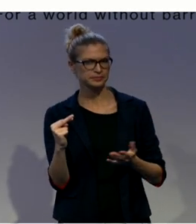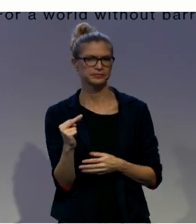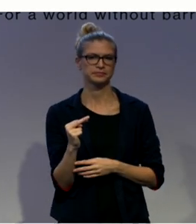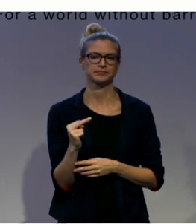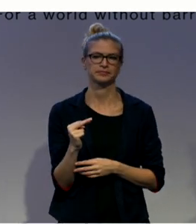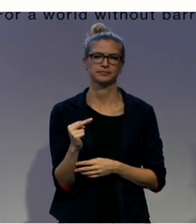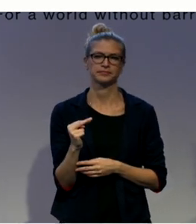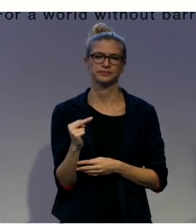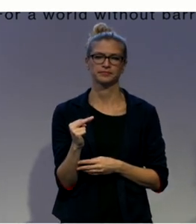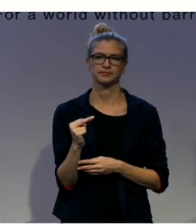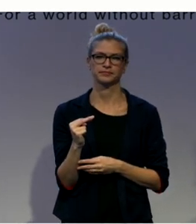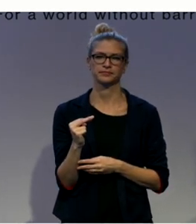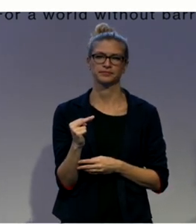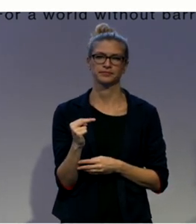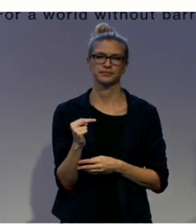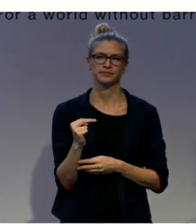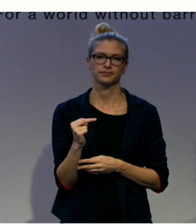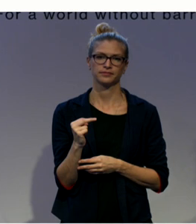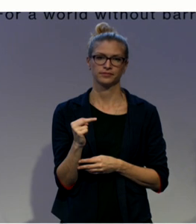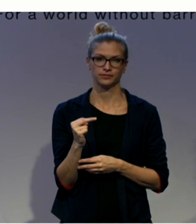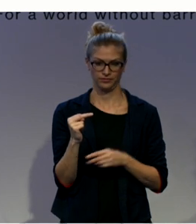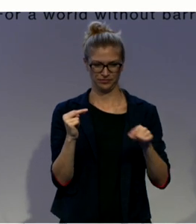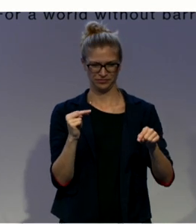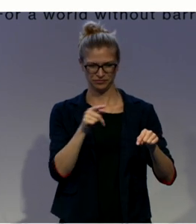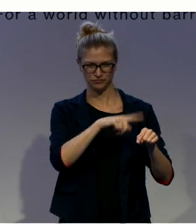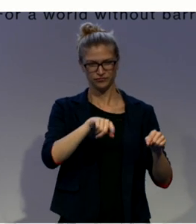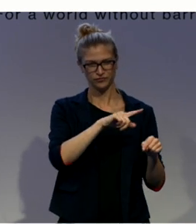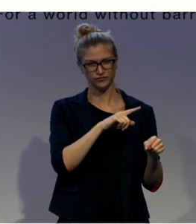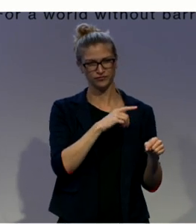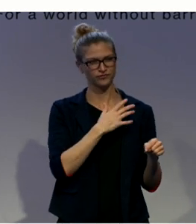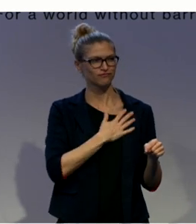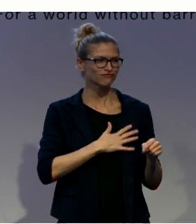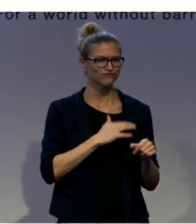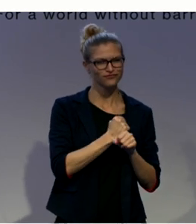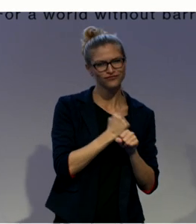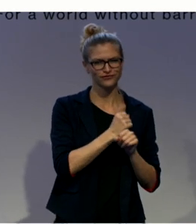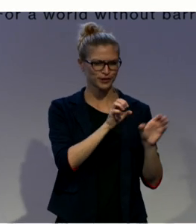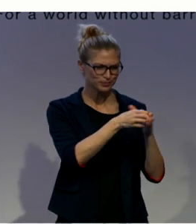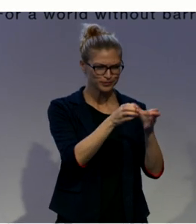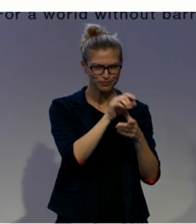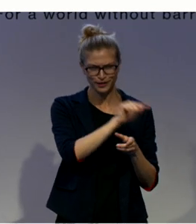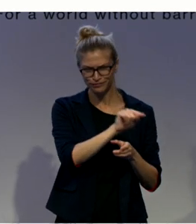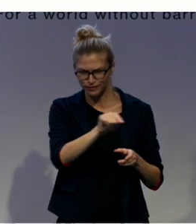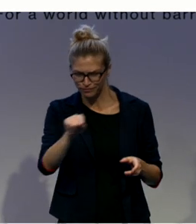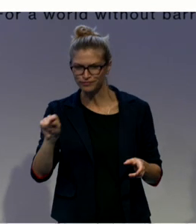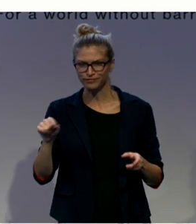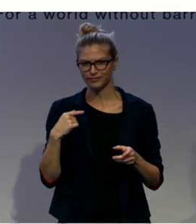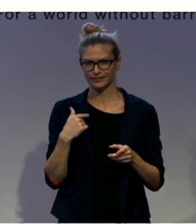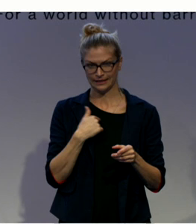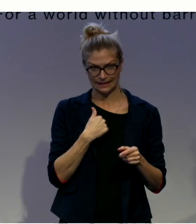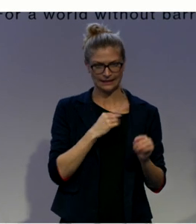and stakeholder get trained on the importance of disability inclusion,